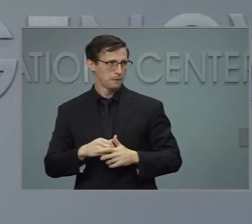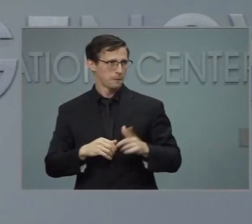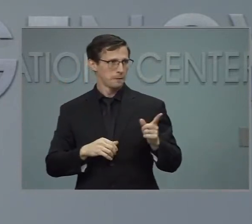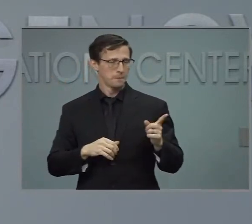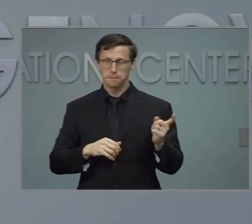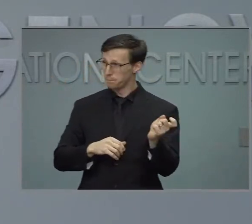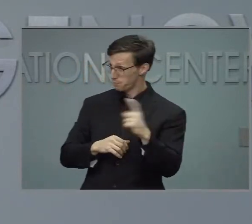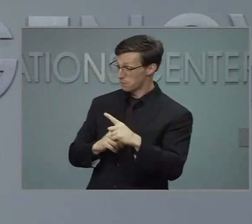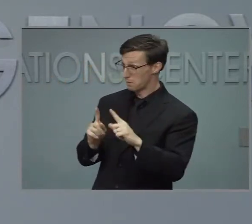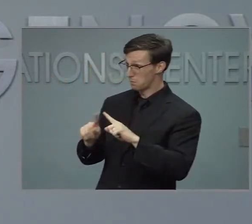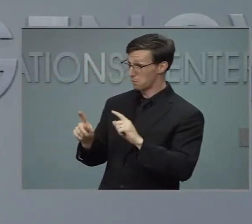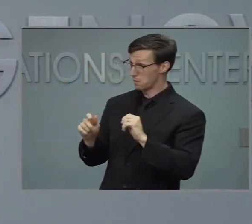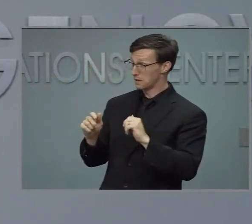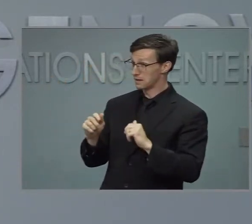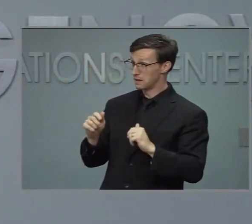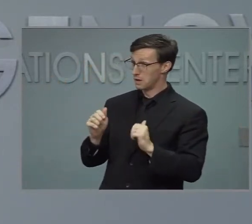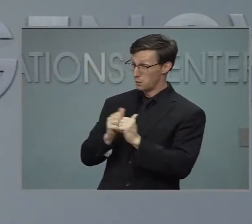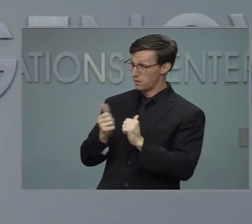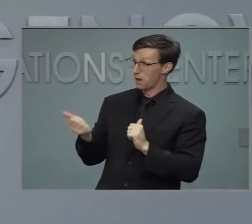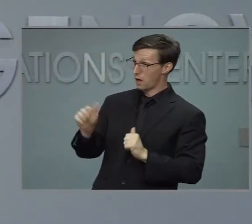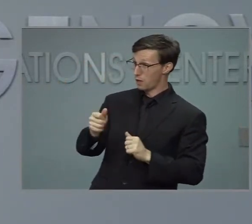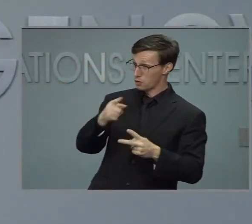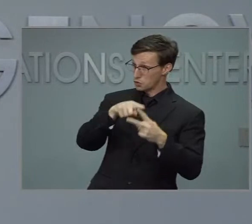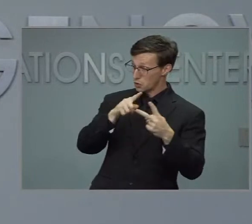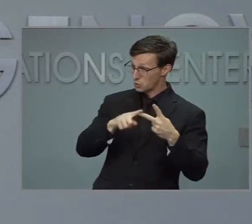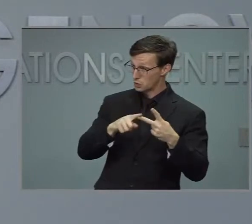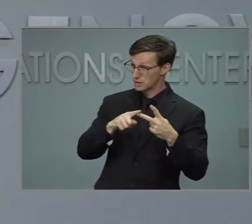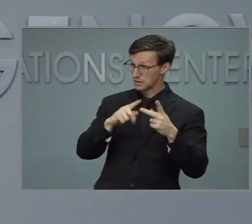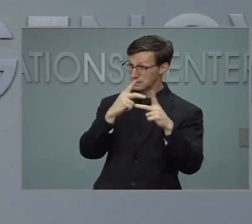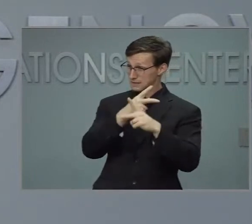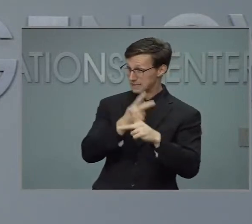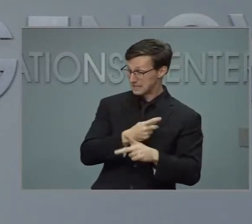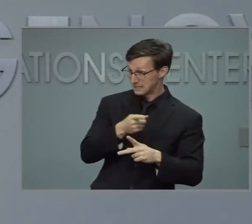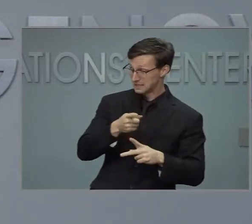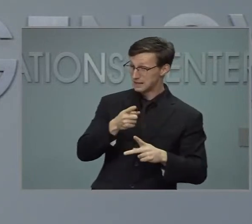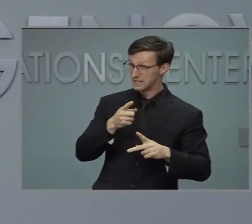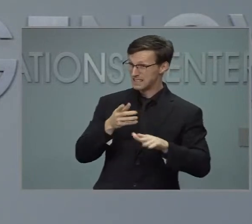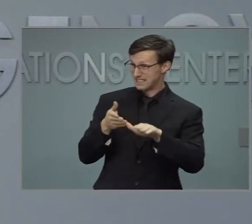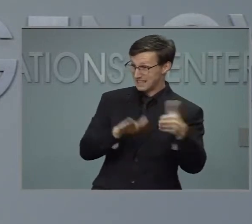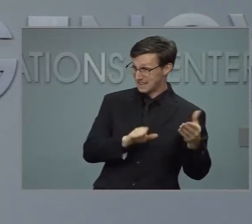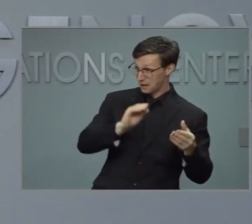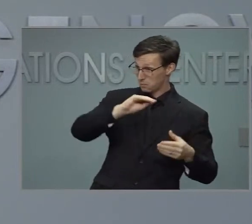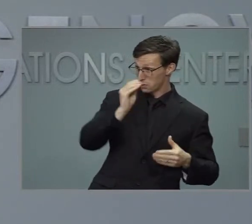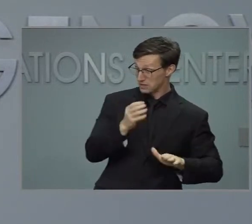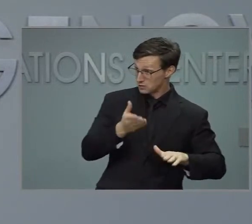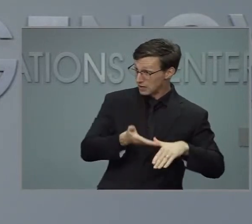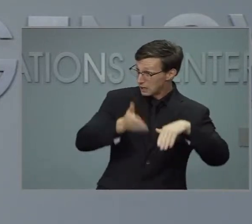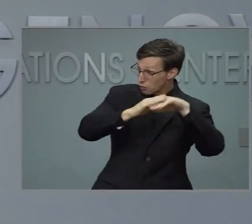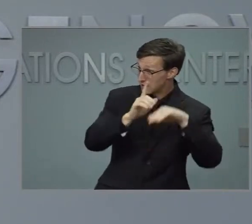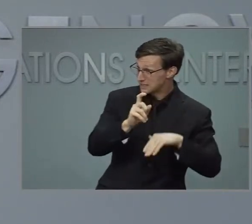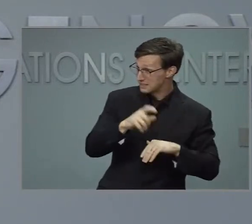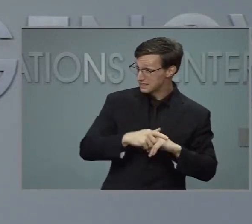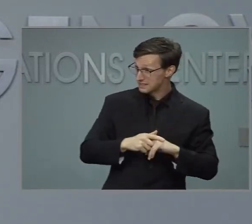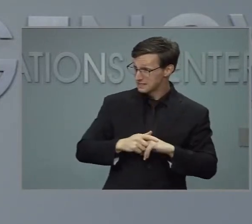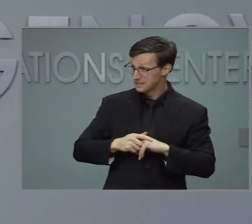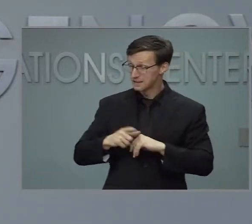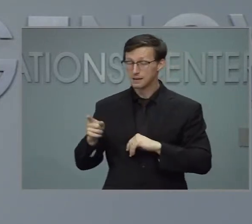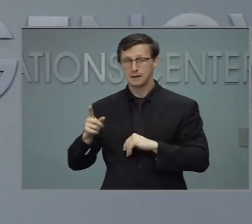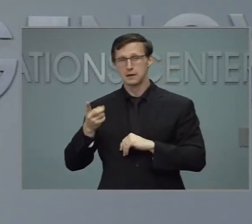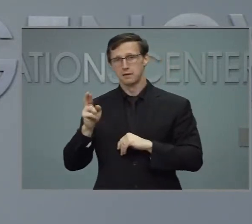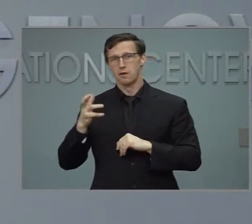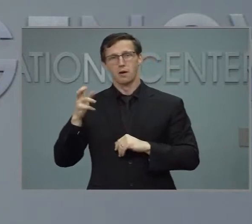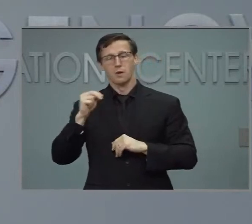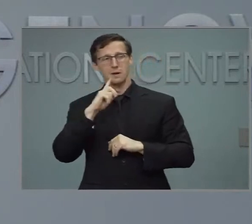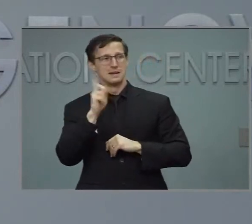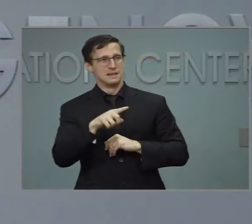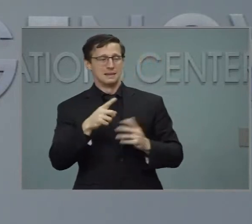two statistics, or is it not increased at the same rate? So what I would say is that we're at a very different place in terms of mortality on a few fronts. One